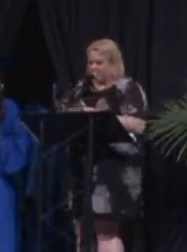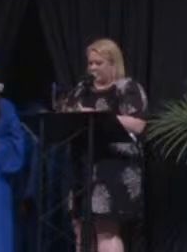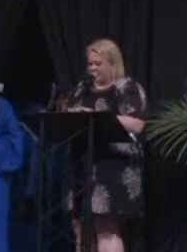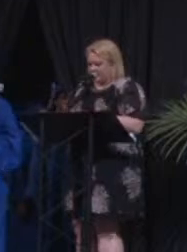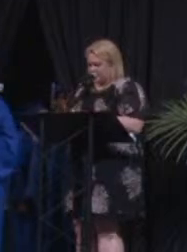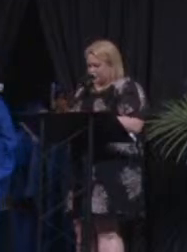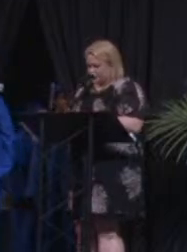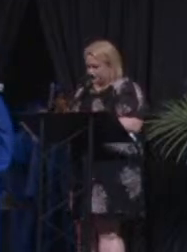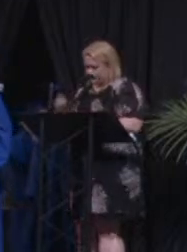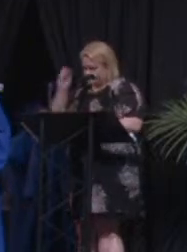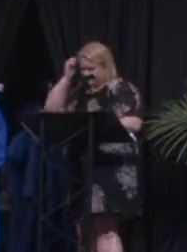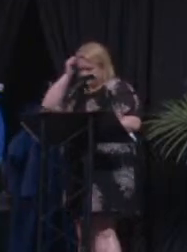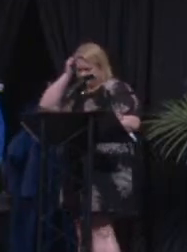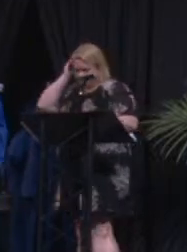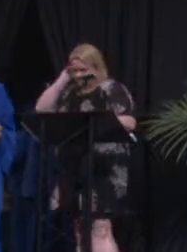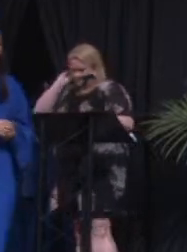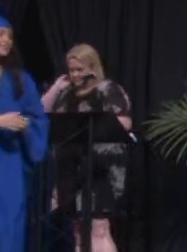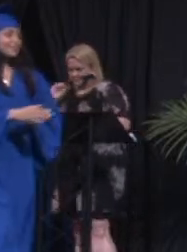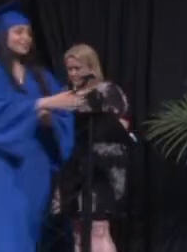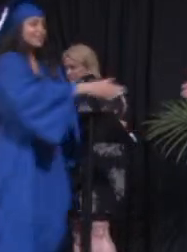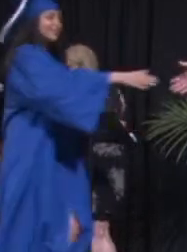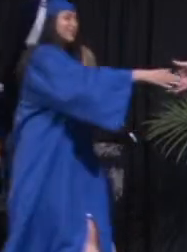Jocelyn Rodriguez.